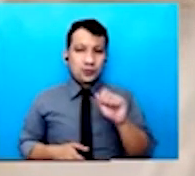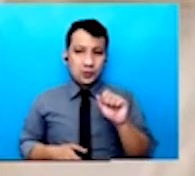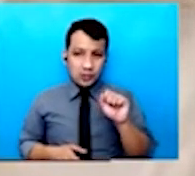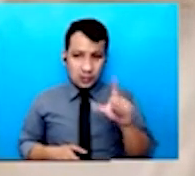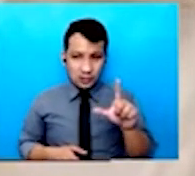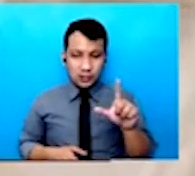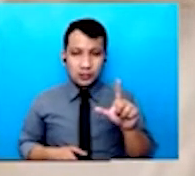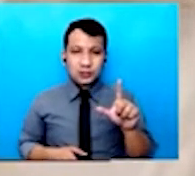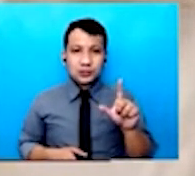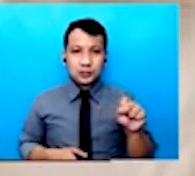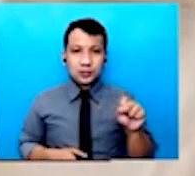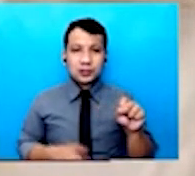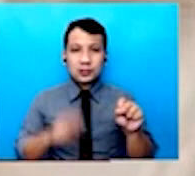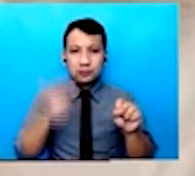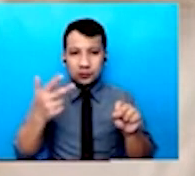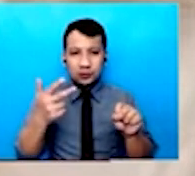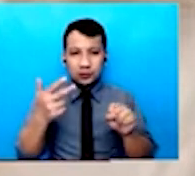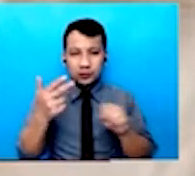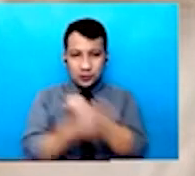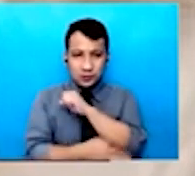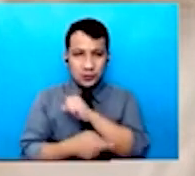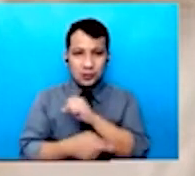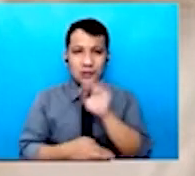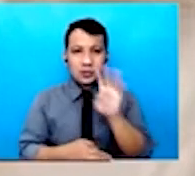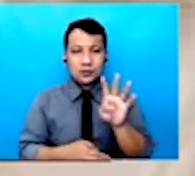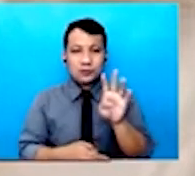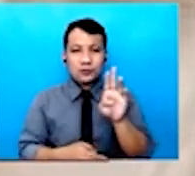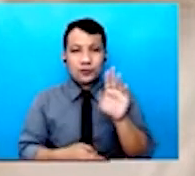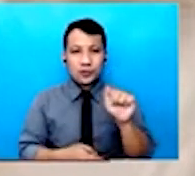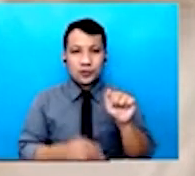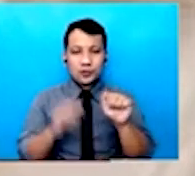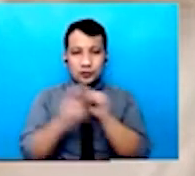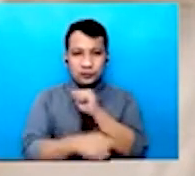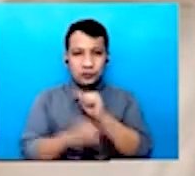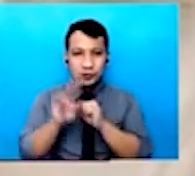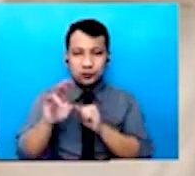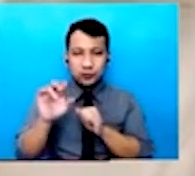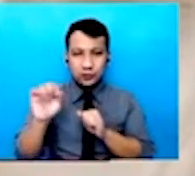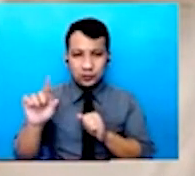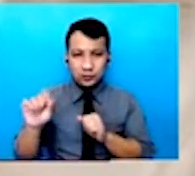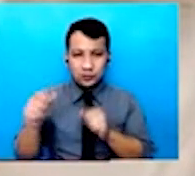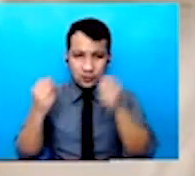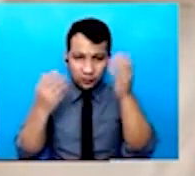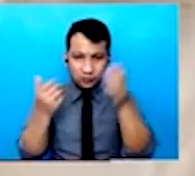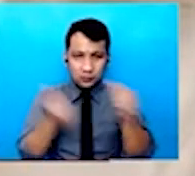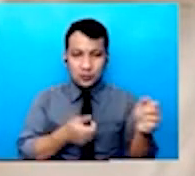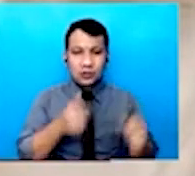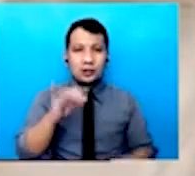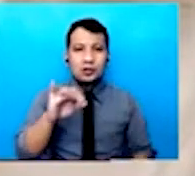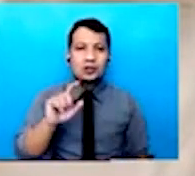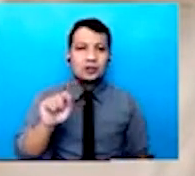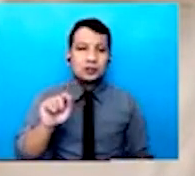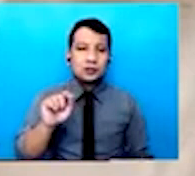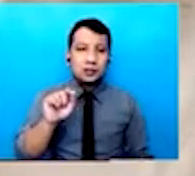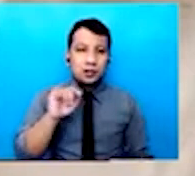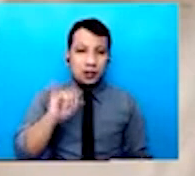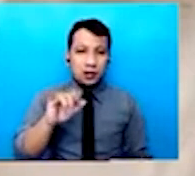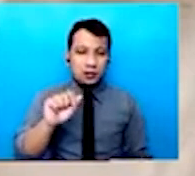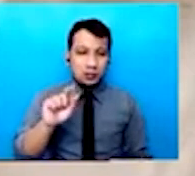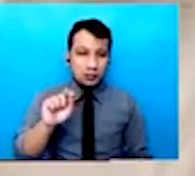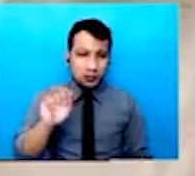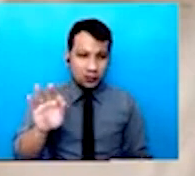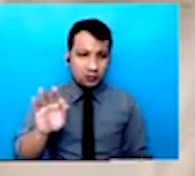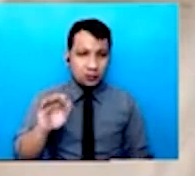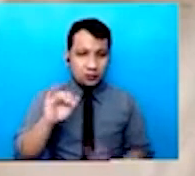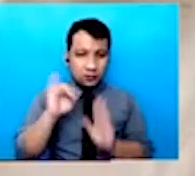three regions, ano? Yes, sir. Region 4A, Region 7, and Region 11, we followed the IATF instructions. No? Mm-hmm. When this was